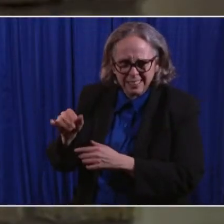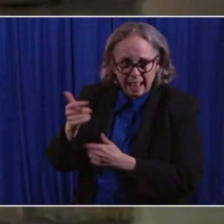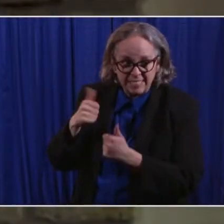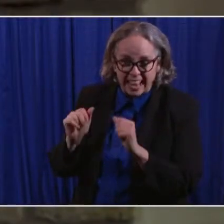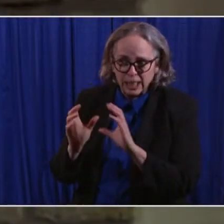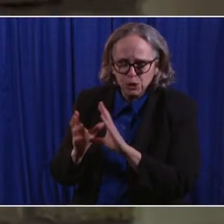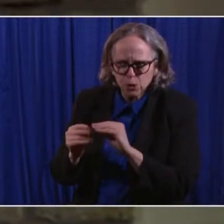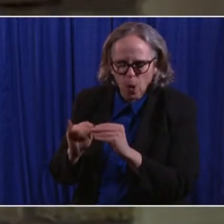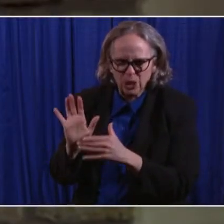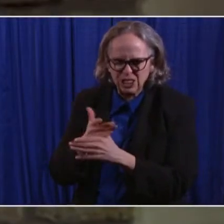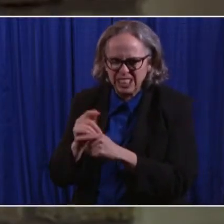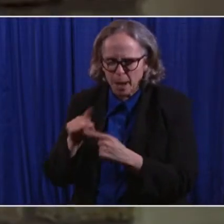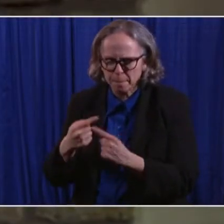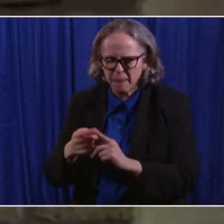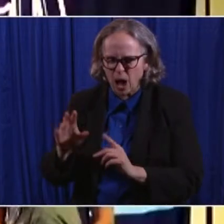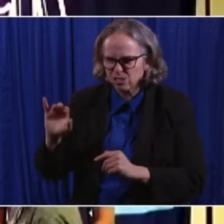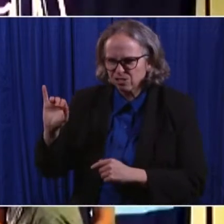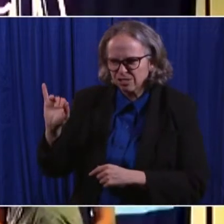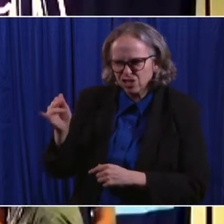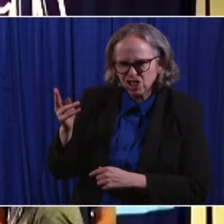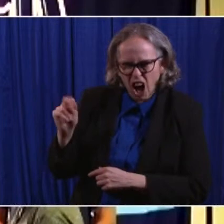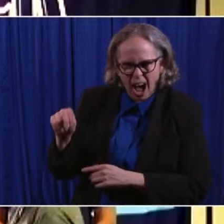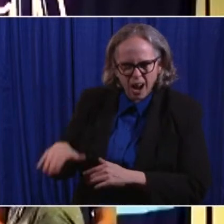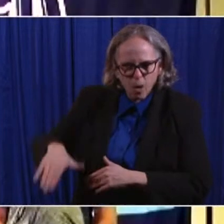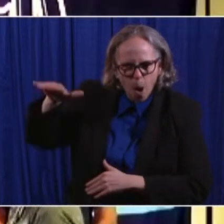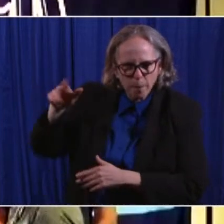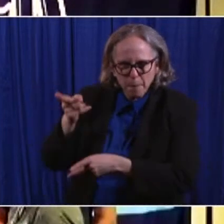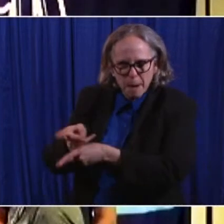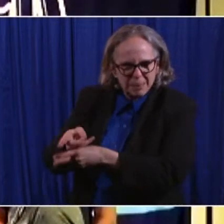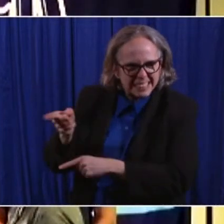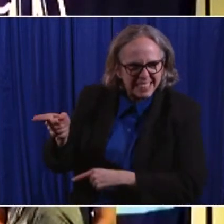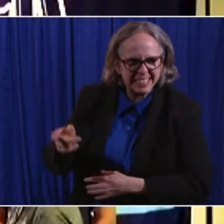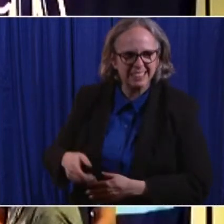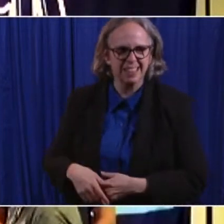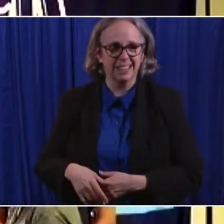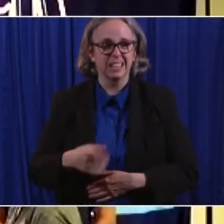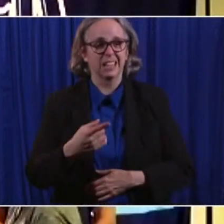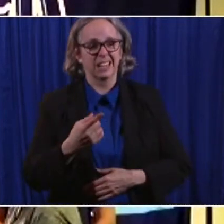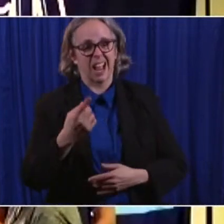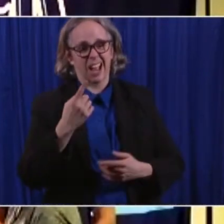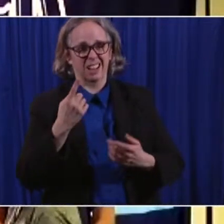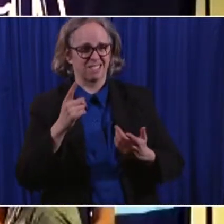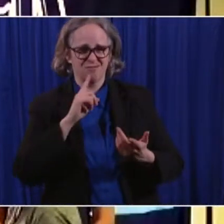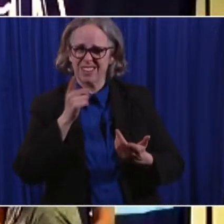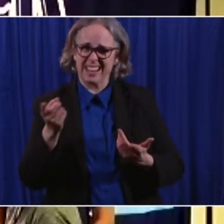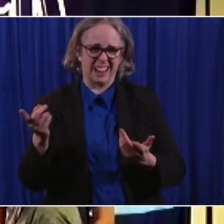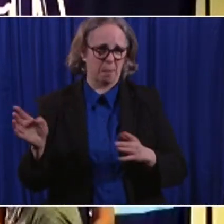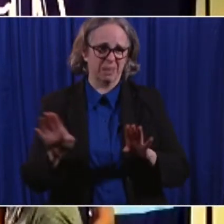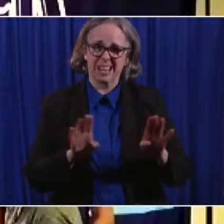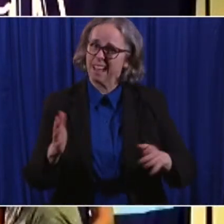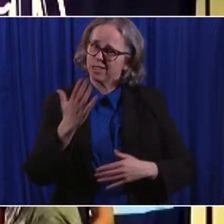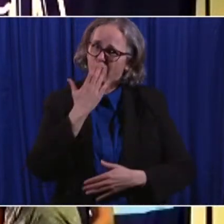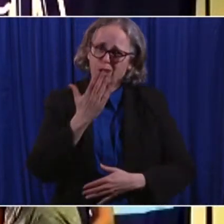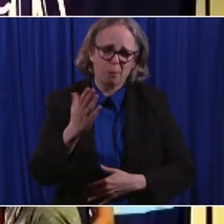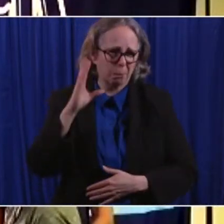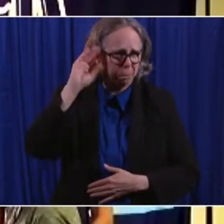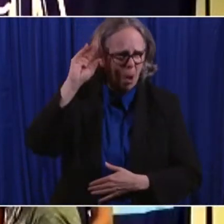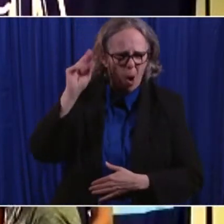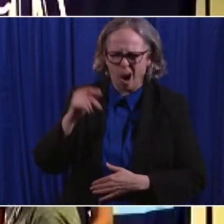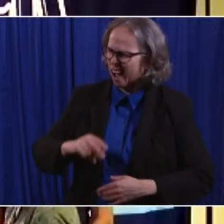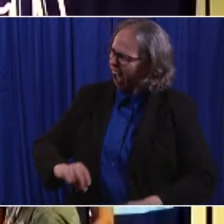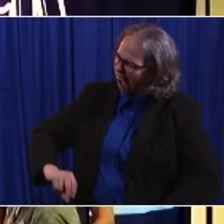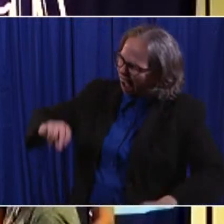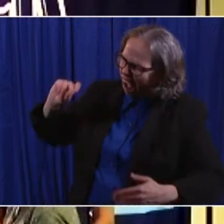us about John? That's what they asked me, and I said he was really very good. I loved Oh. babysitting. But I have to admit that